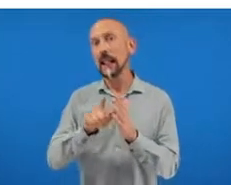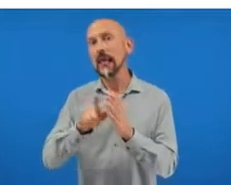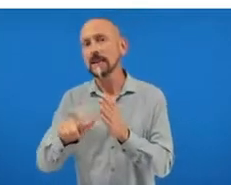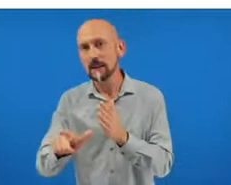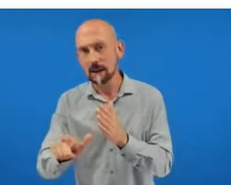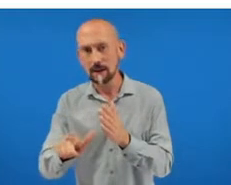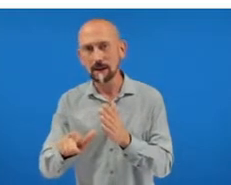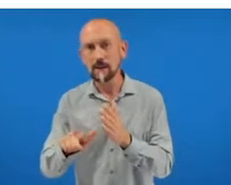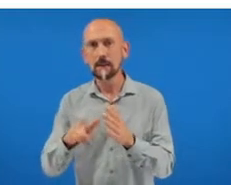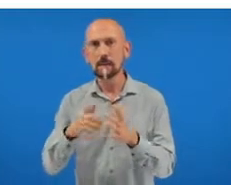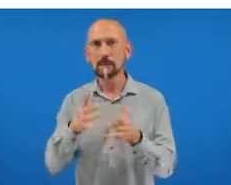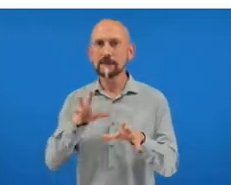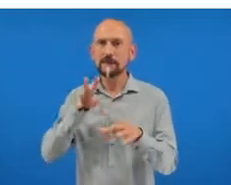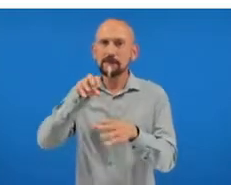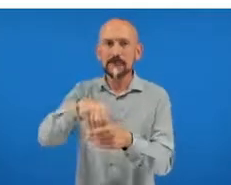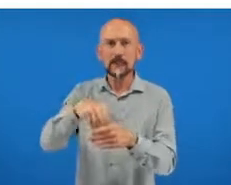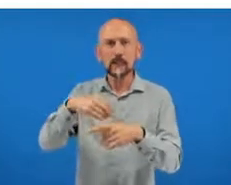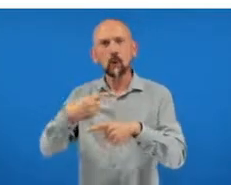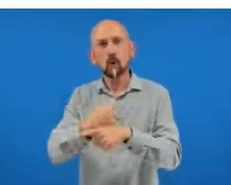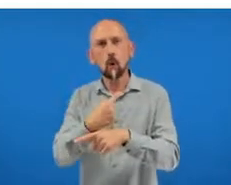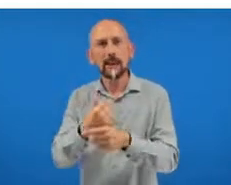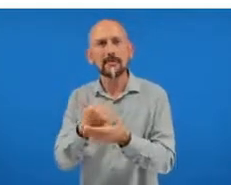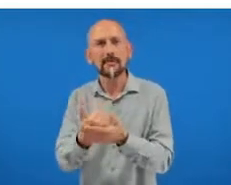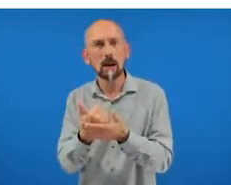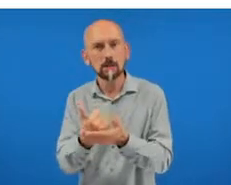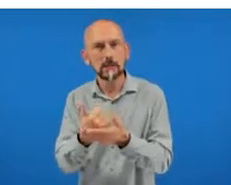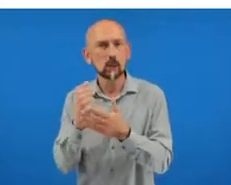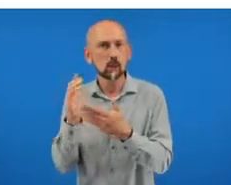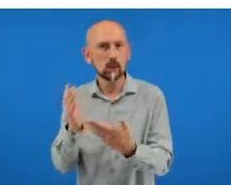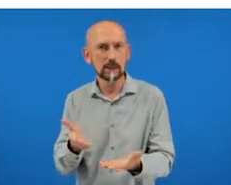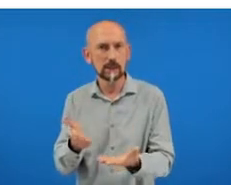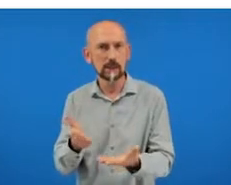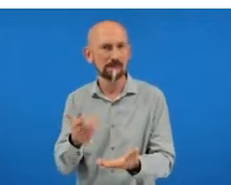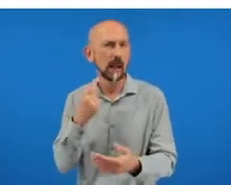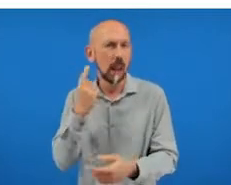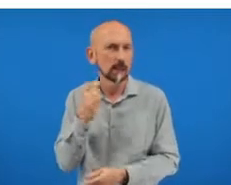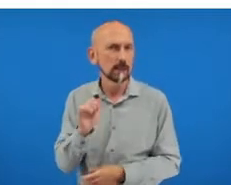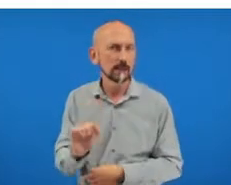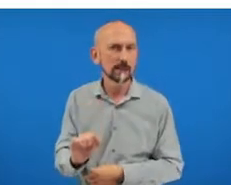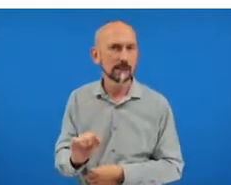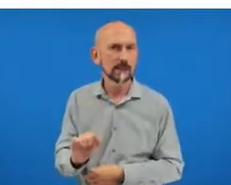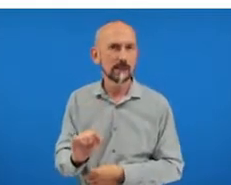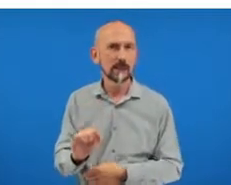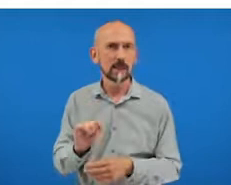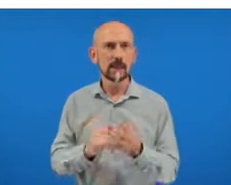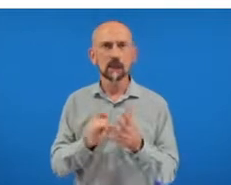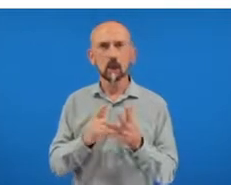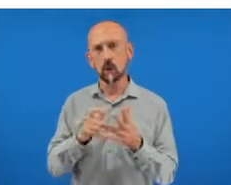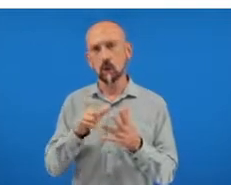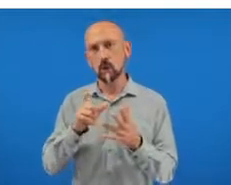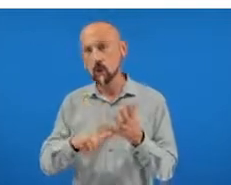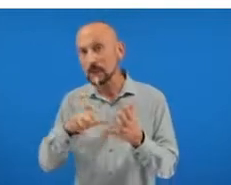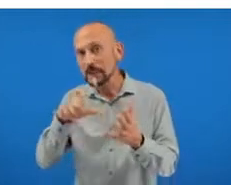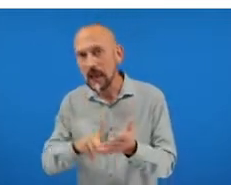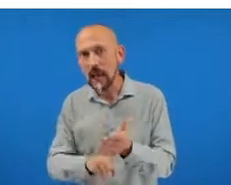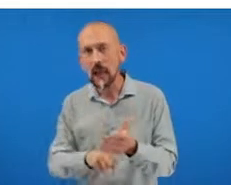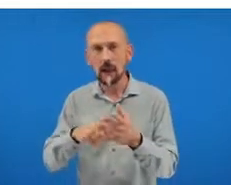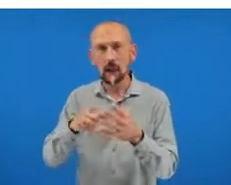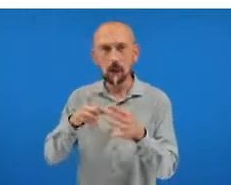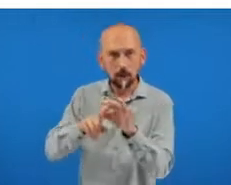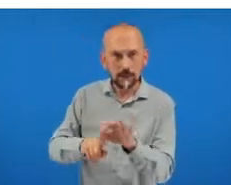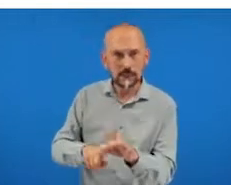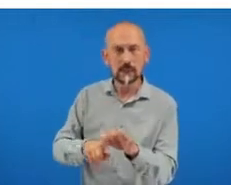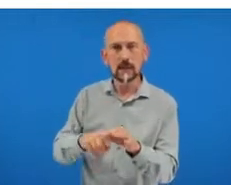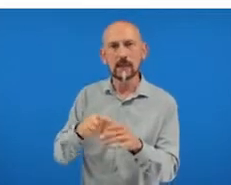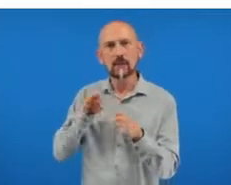talking therapy services in London. So I did my qualification at UCL and trained as a PWP. So